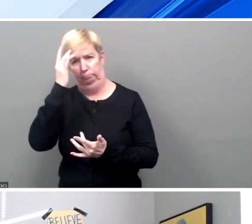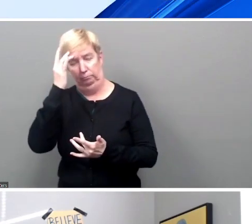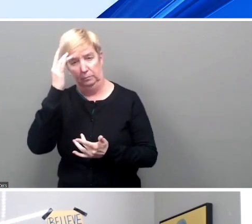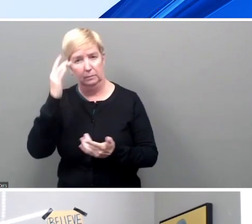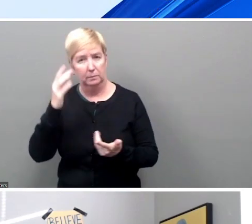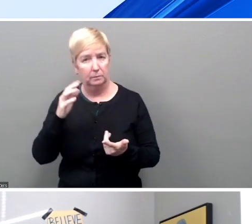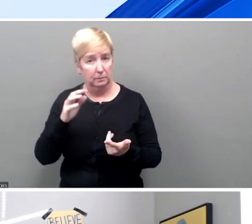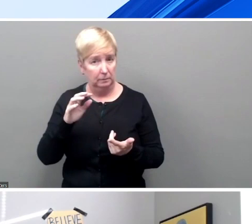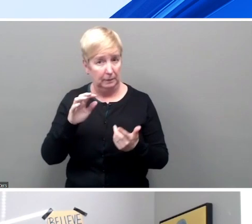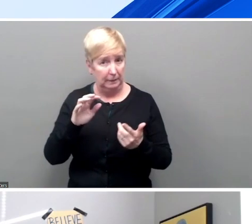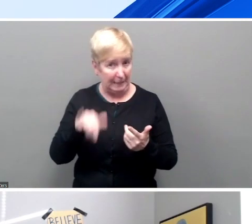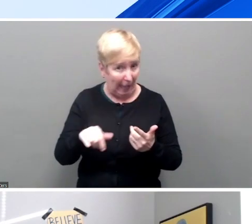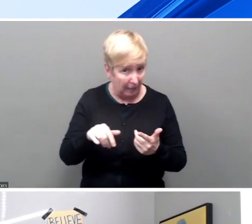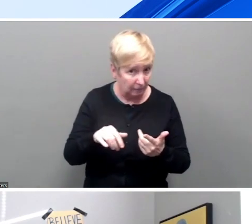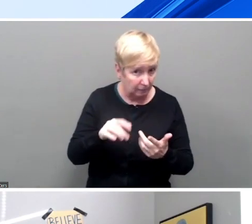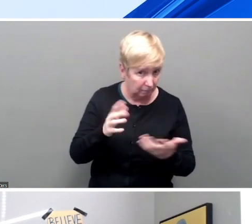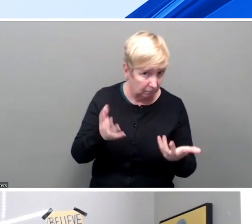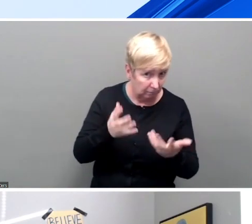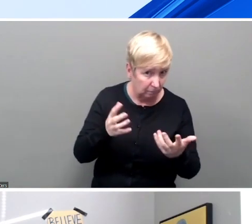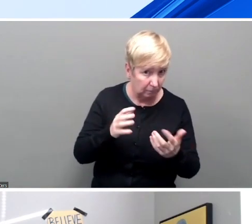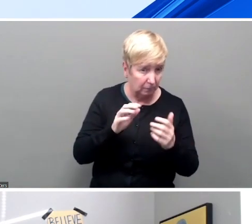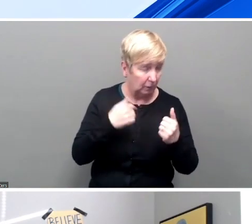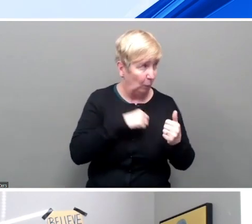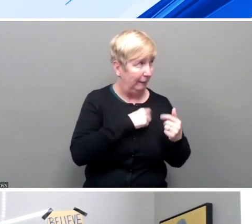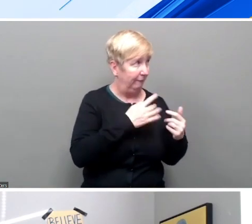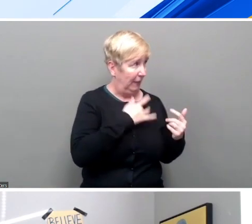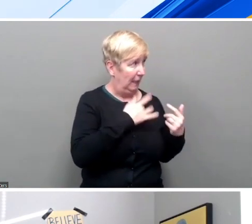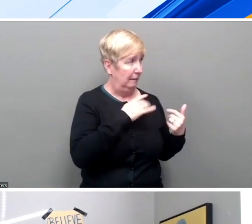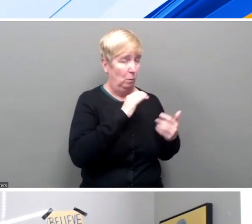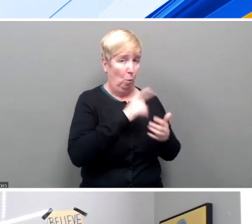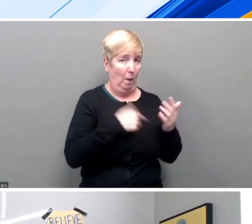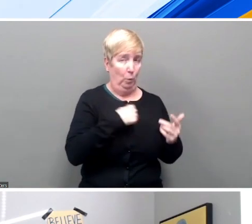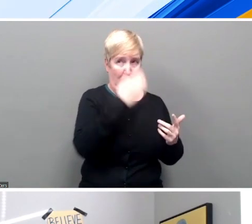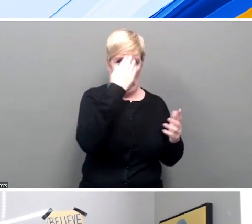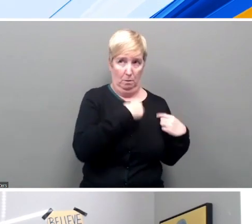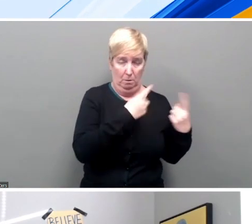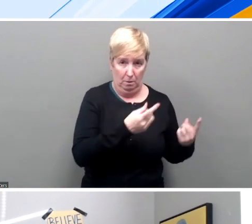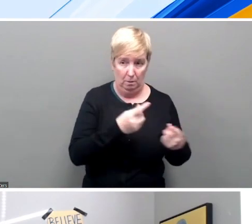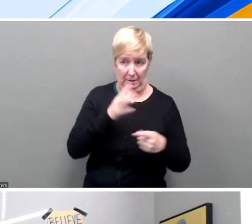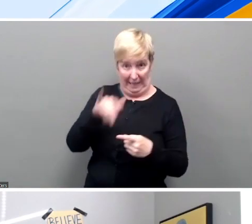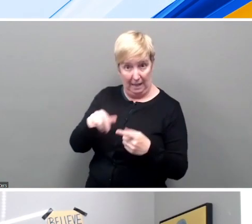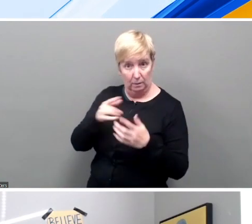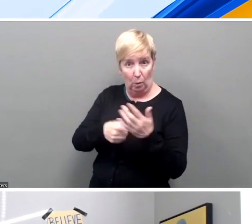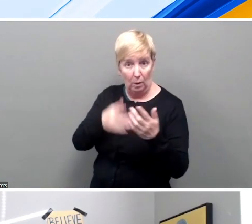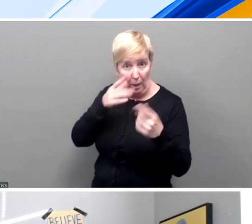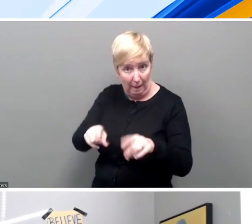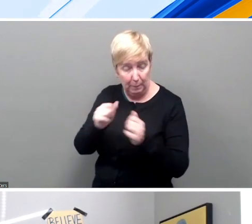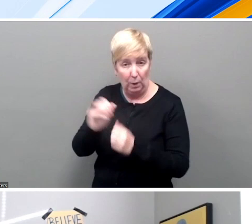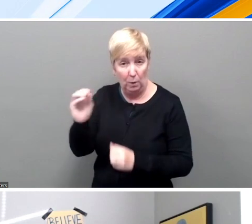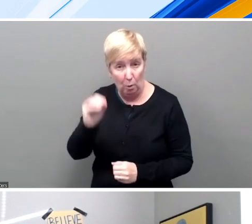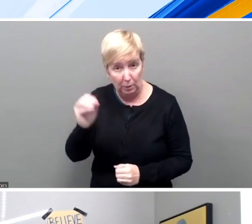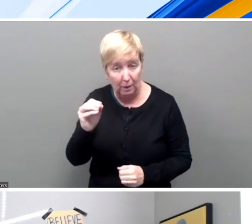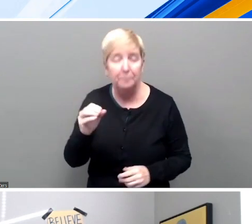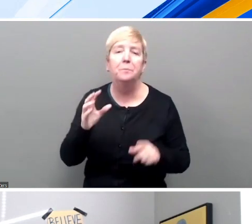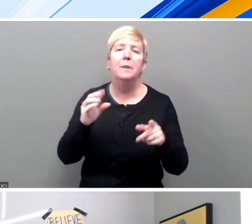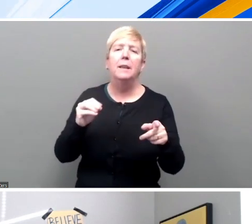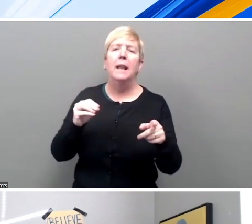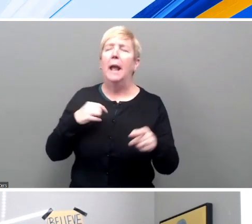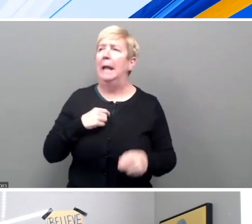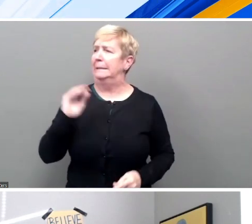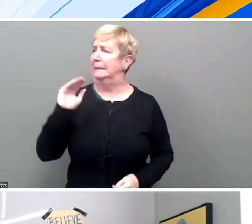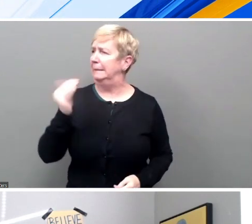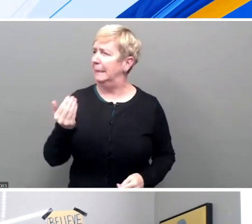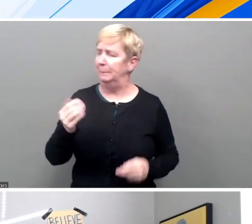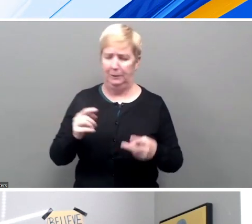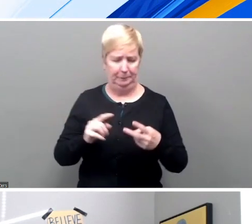or not? And that kind of leads me to my next question is, at what point, it seems clear that there's not going to be a victorious day when we have an end to